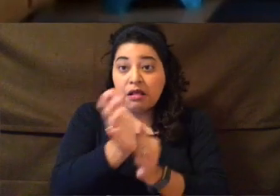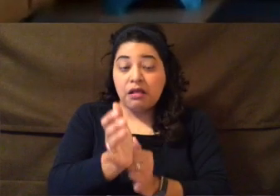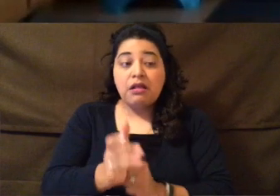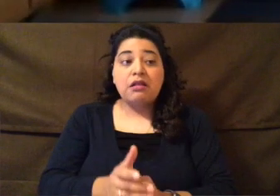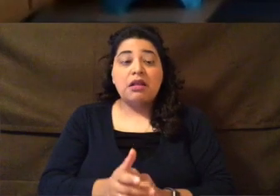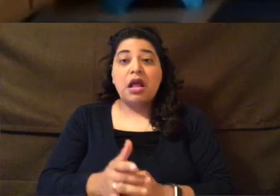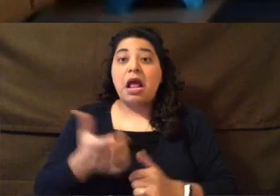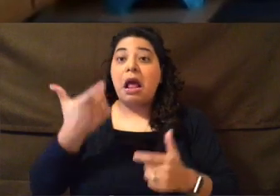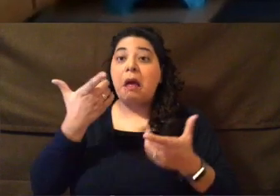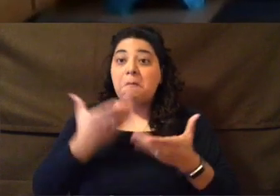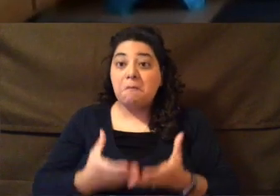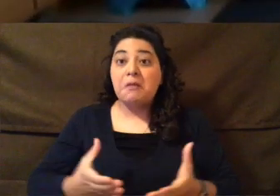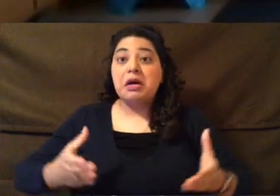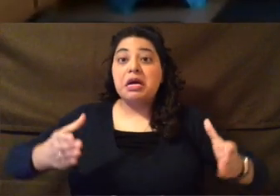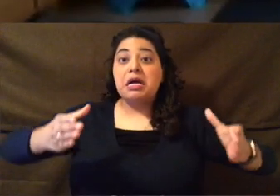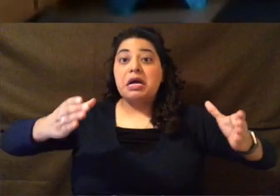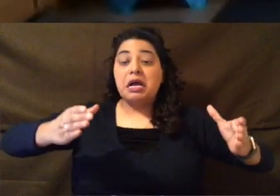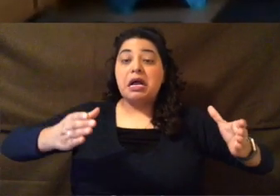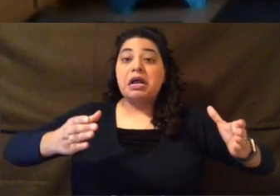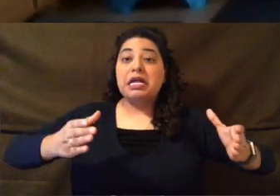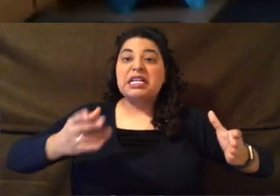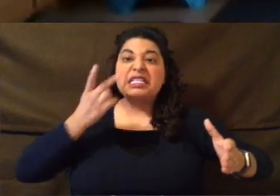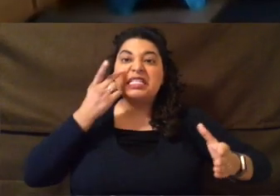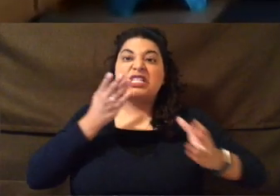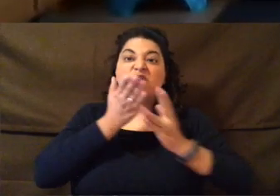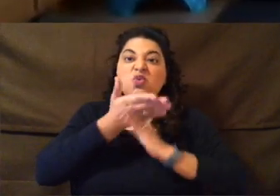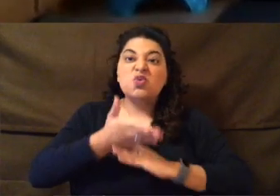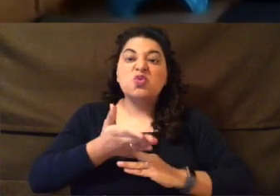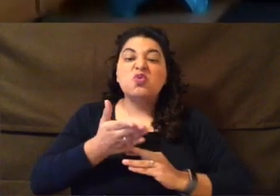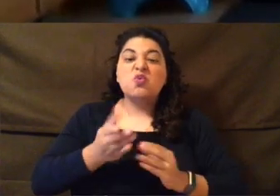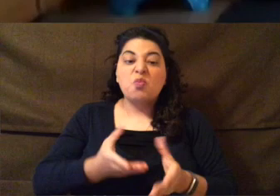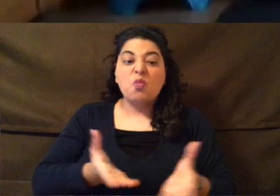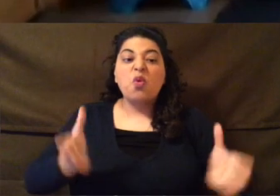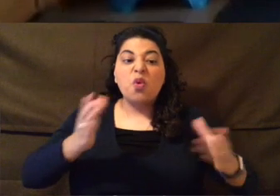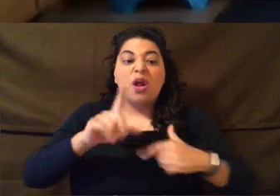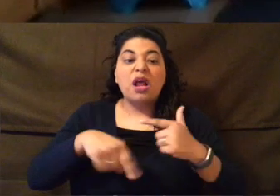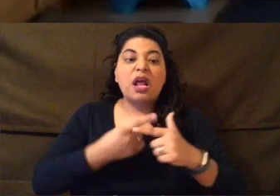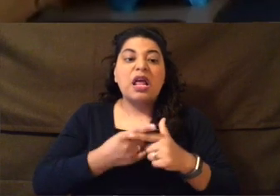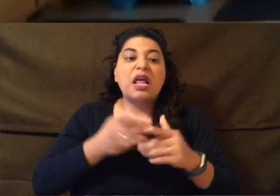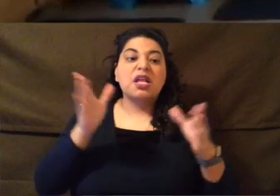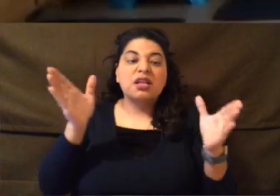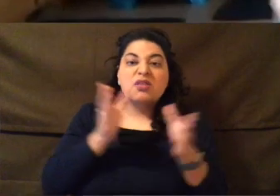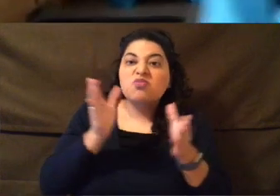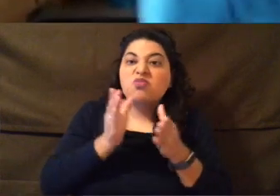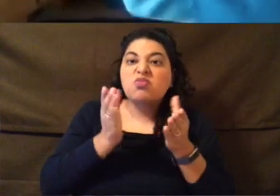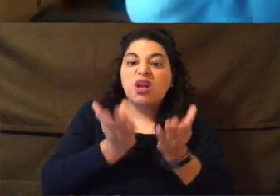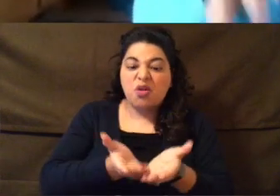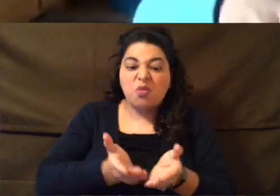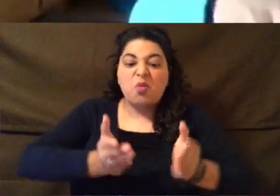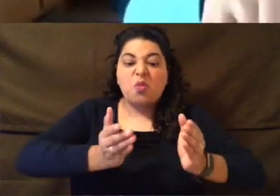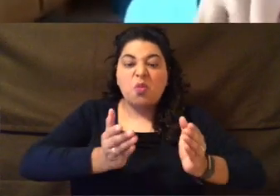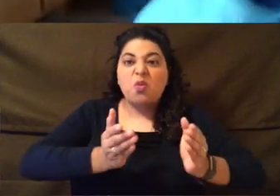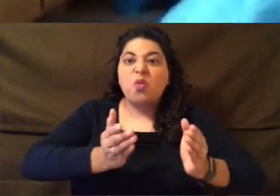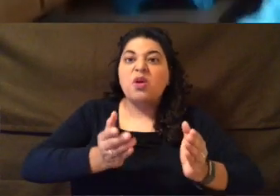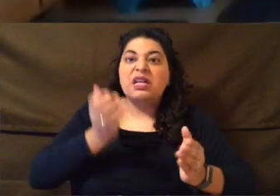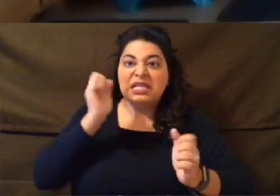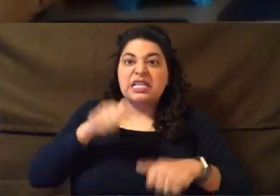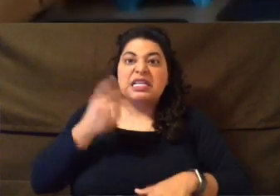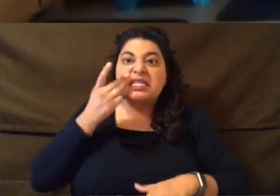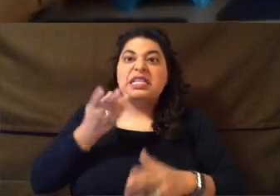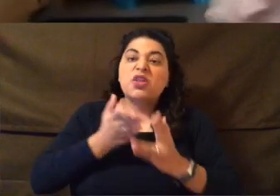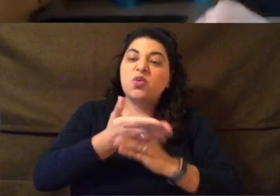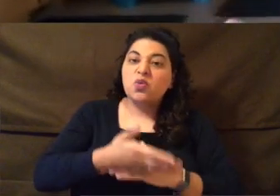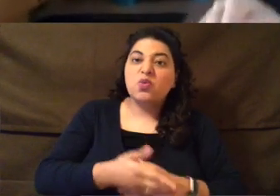gloves, a big transparent bowl, a small transparent bowl, hot water, a couple pieces of